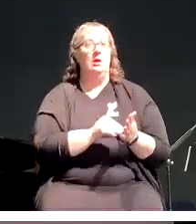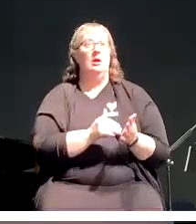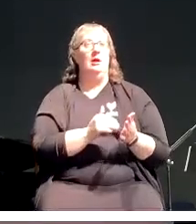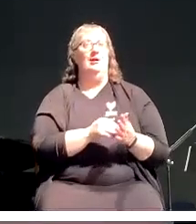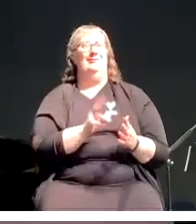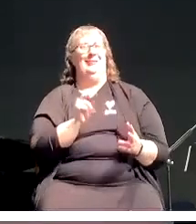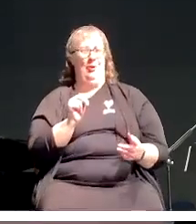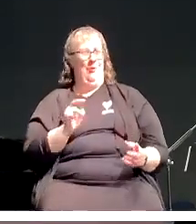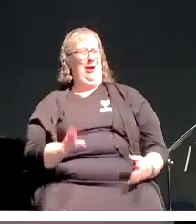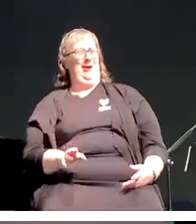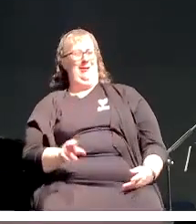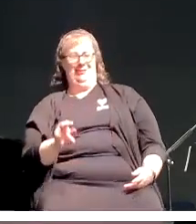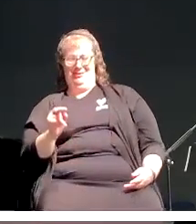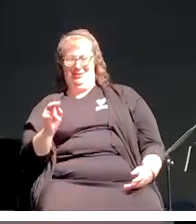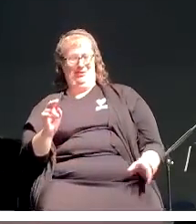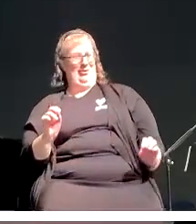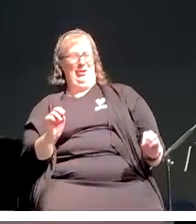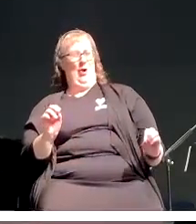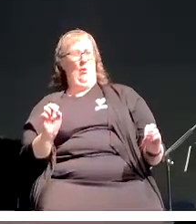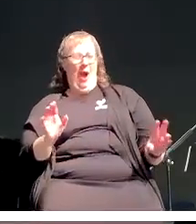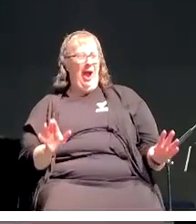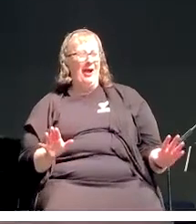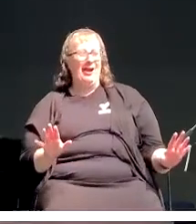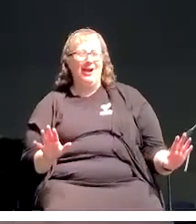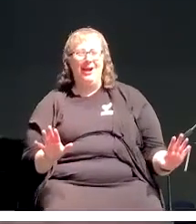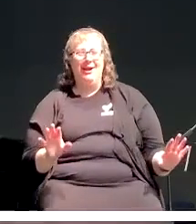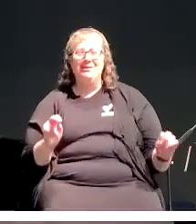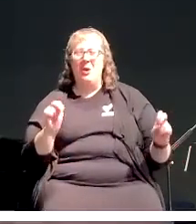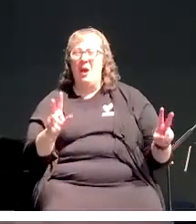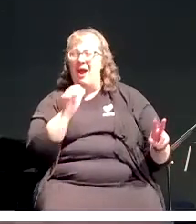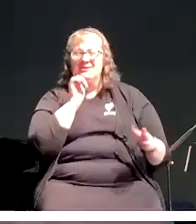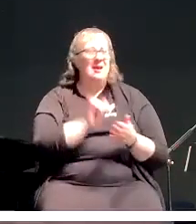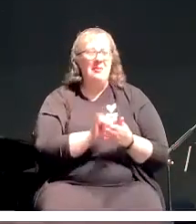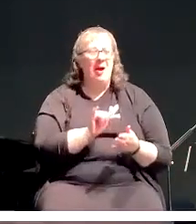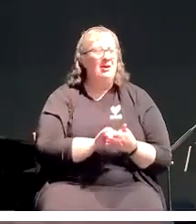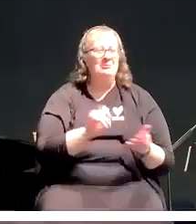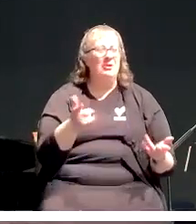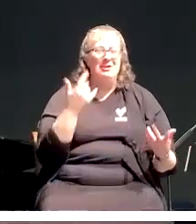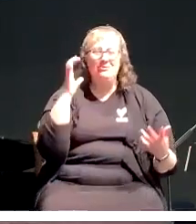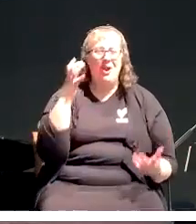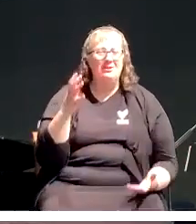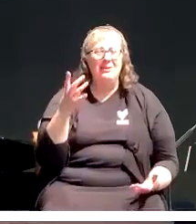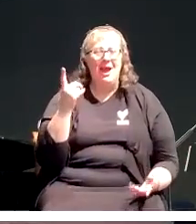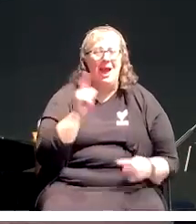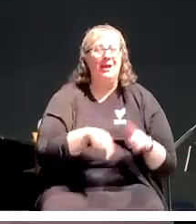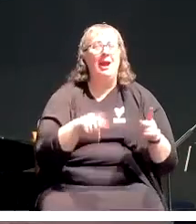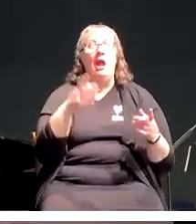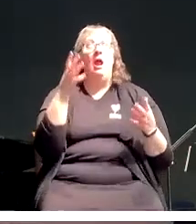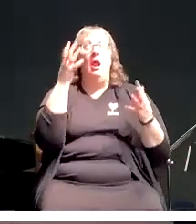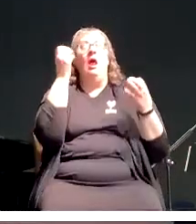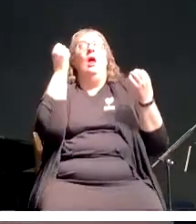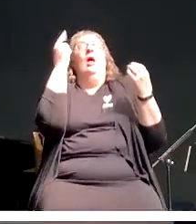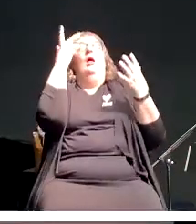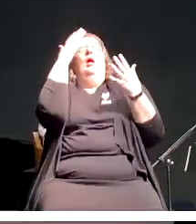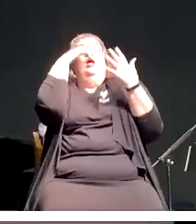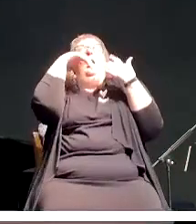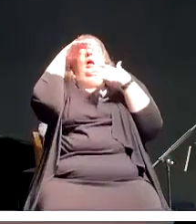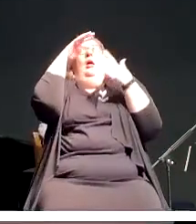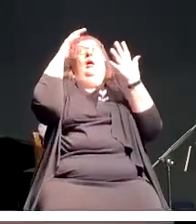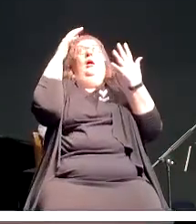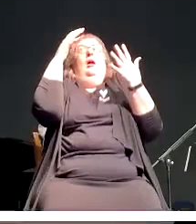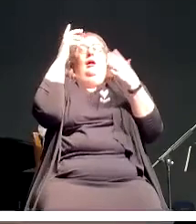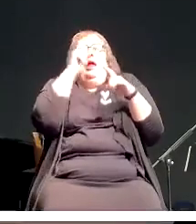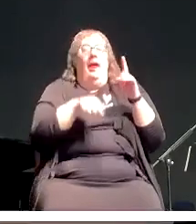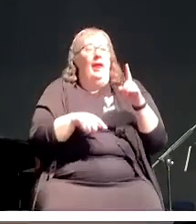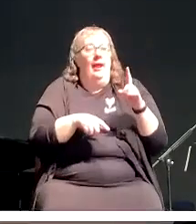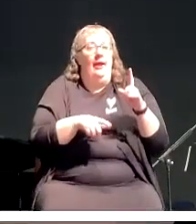no way. There's no way. This is impossible. This is crazy. I can't even wrap my mind around this.